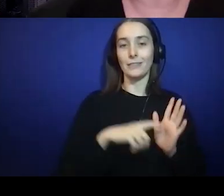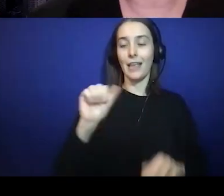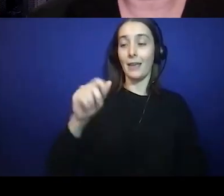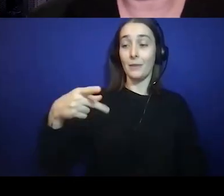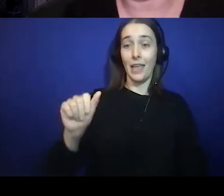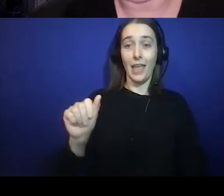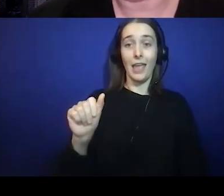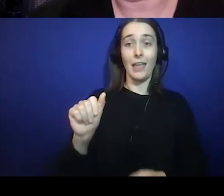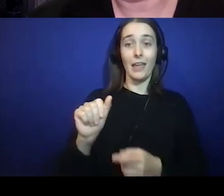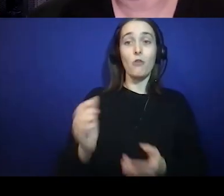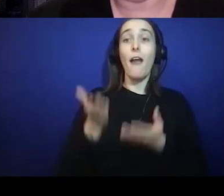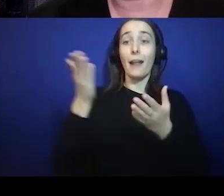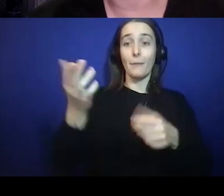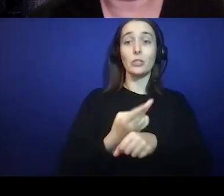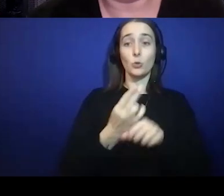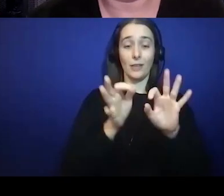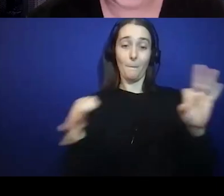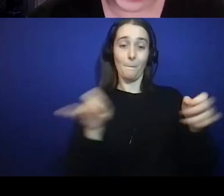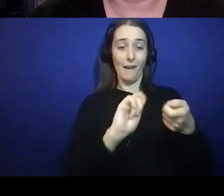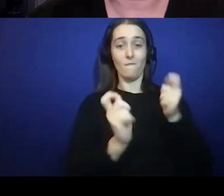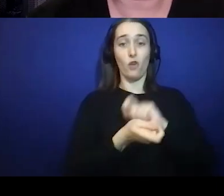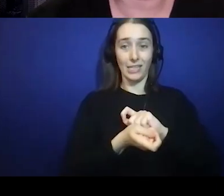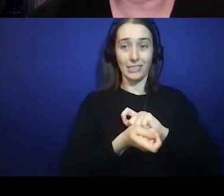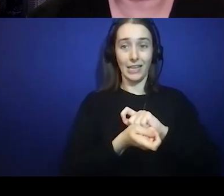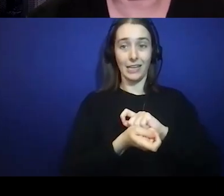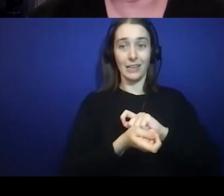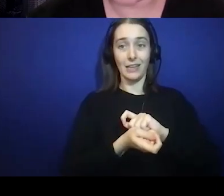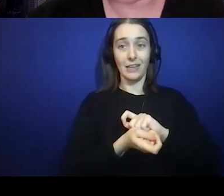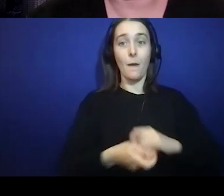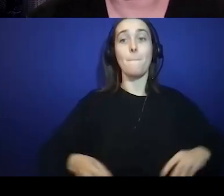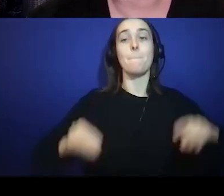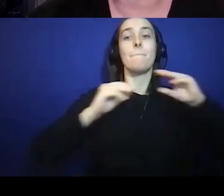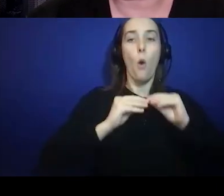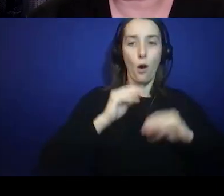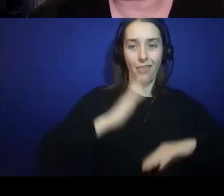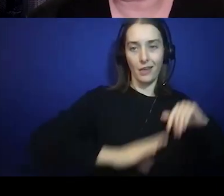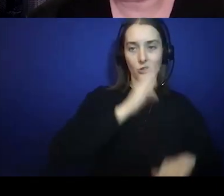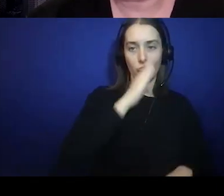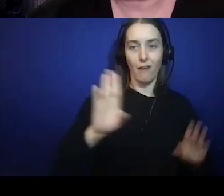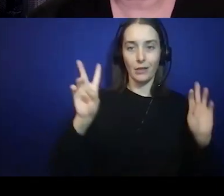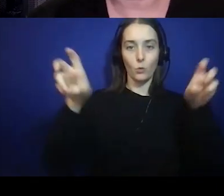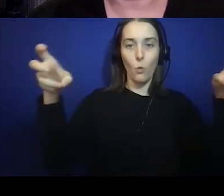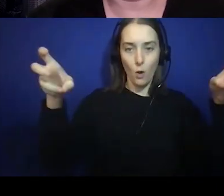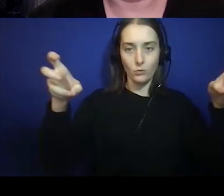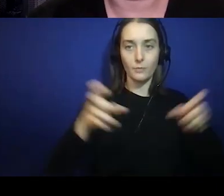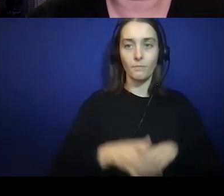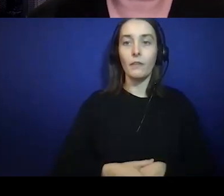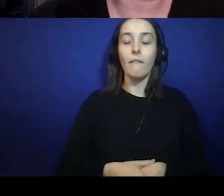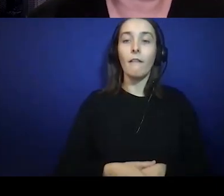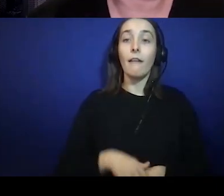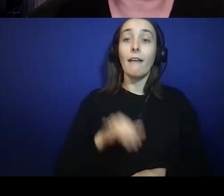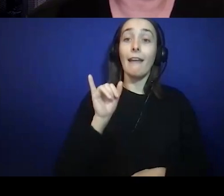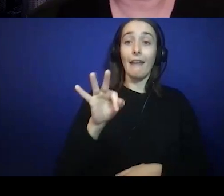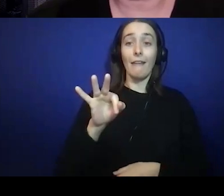recommends using paraphrasing more than you actually direct quote your sources. If your